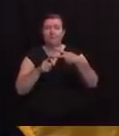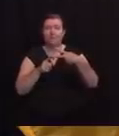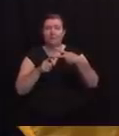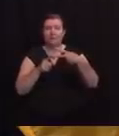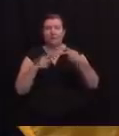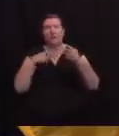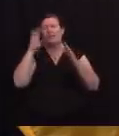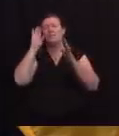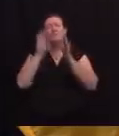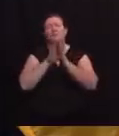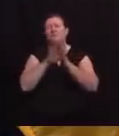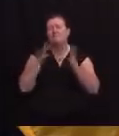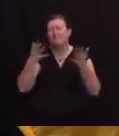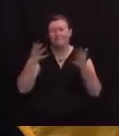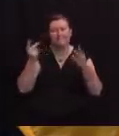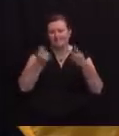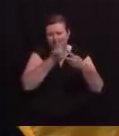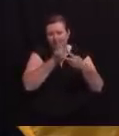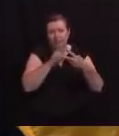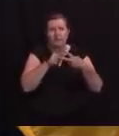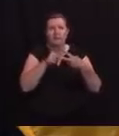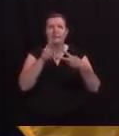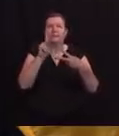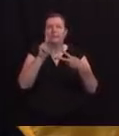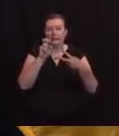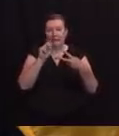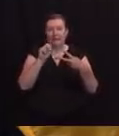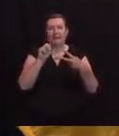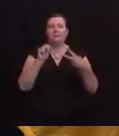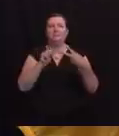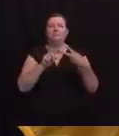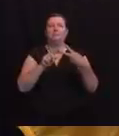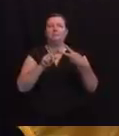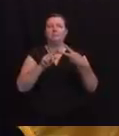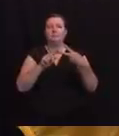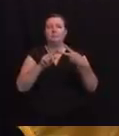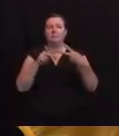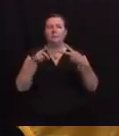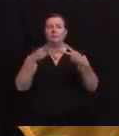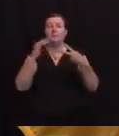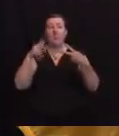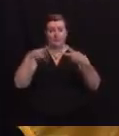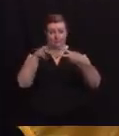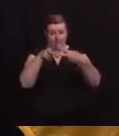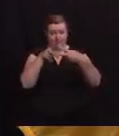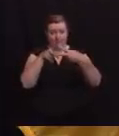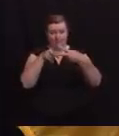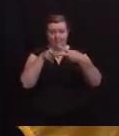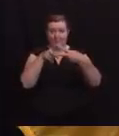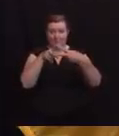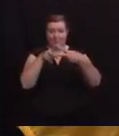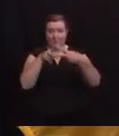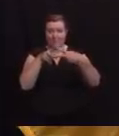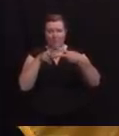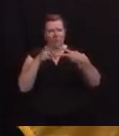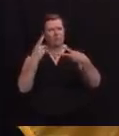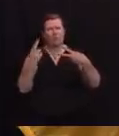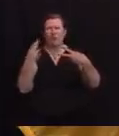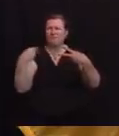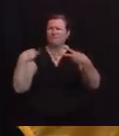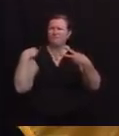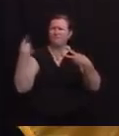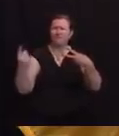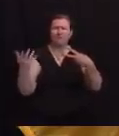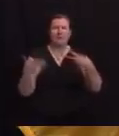there's another slide with their pictures. Ken DeRoberts and Philip Gentile. These two friends have been, for the past 6 years,